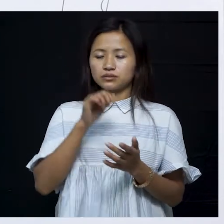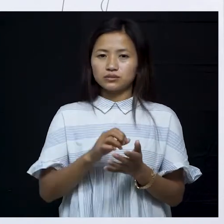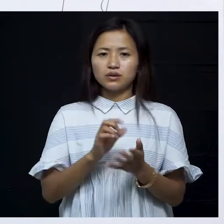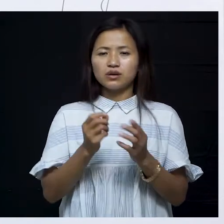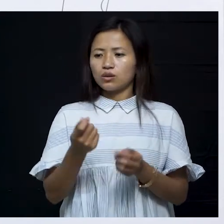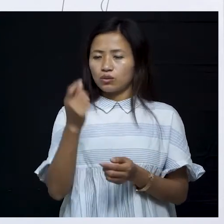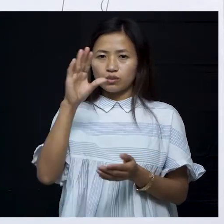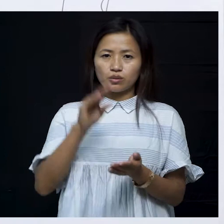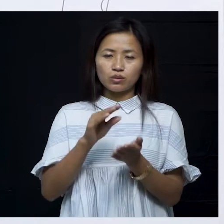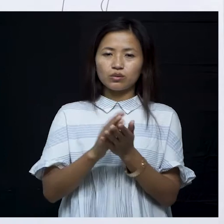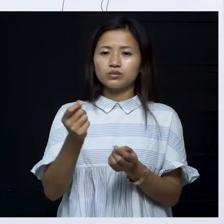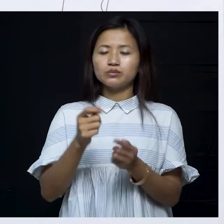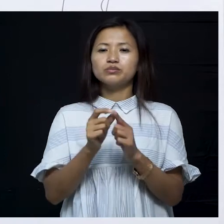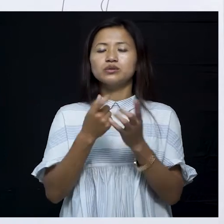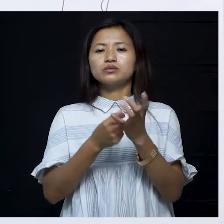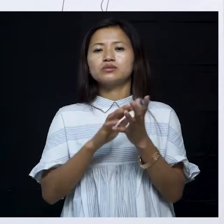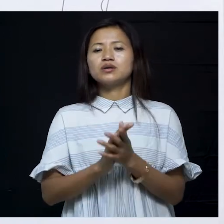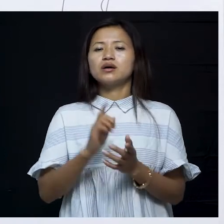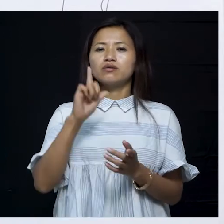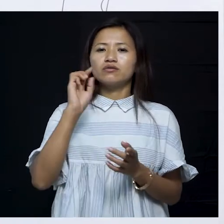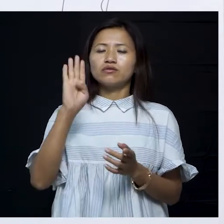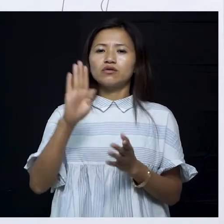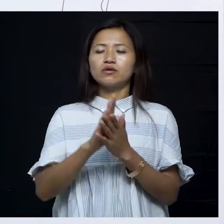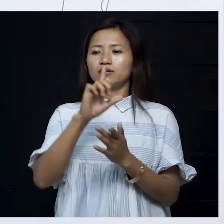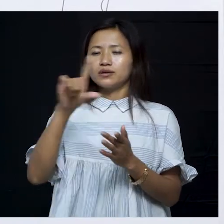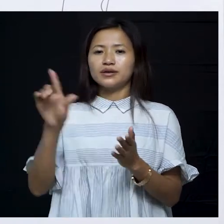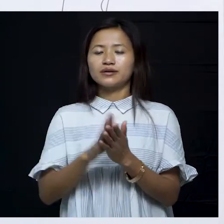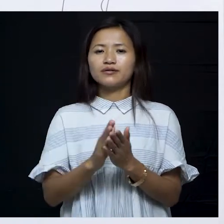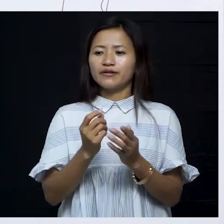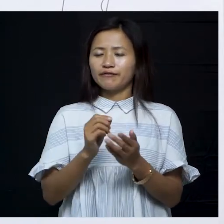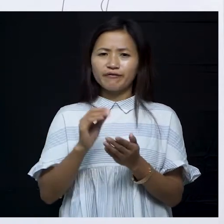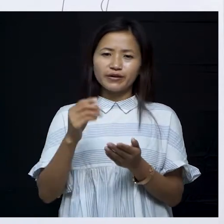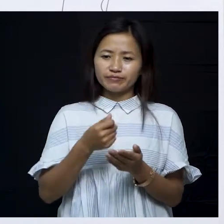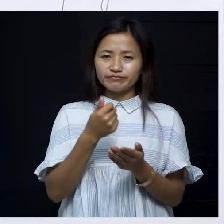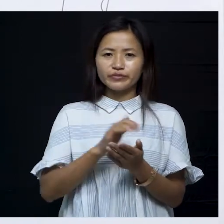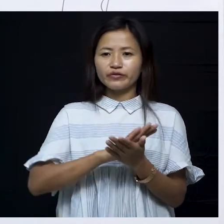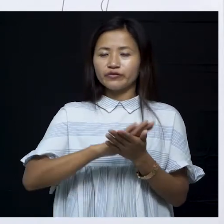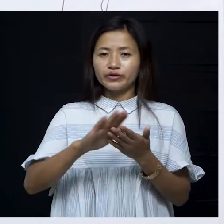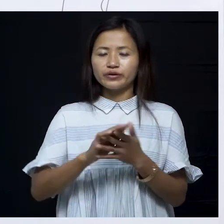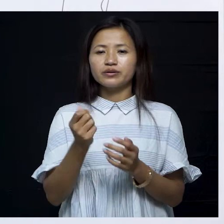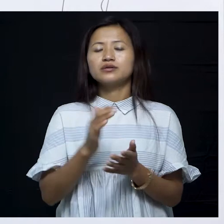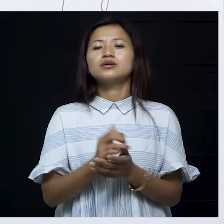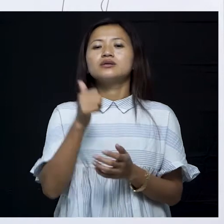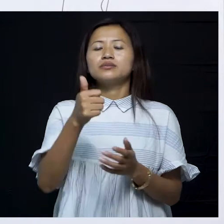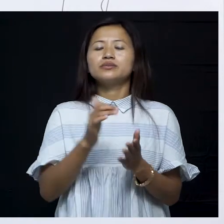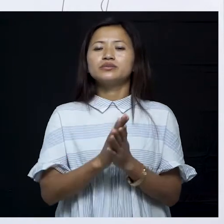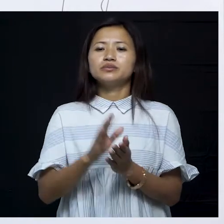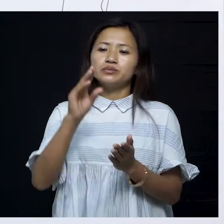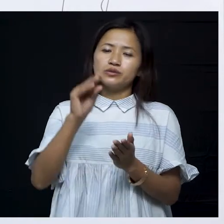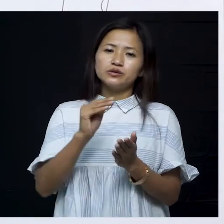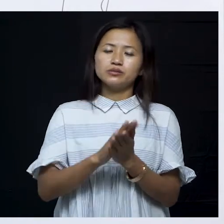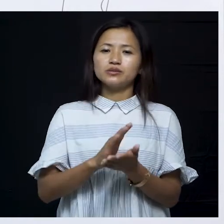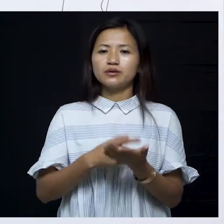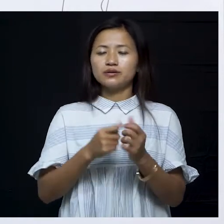purchasing power. There are about 4 lakh fair price shops. Now, these fair price shops, what they do? They used to supply goods at a very